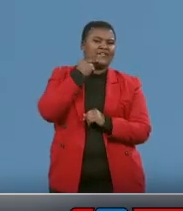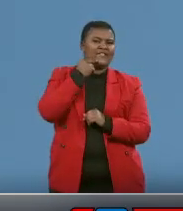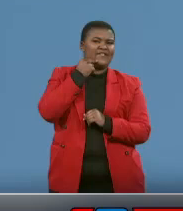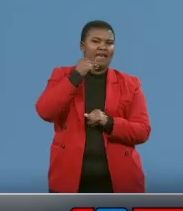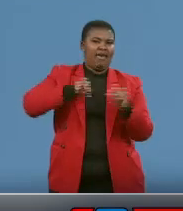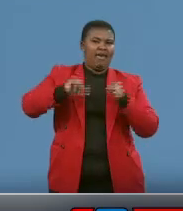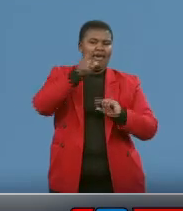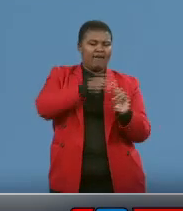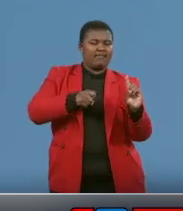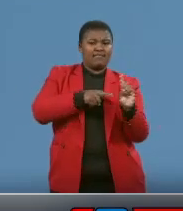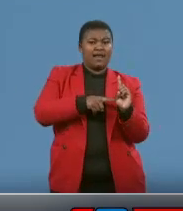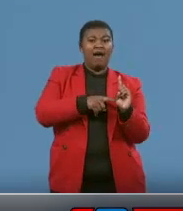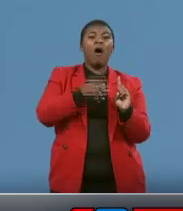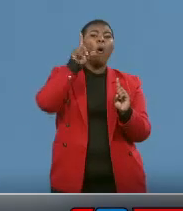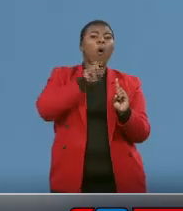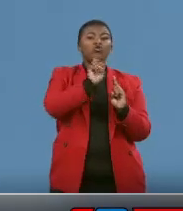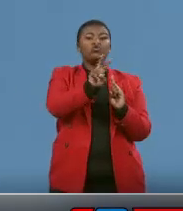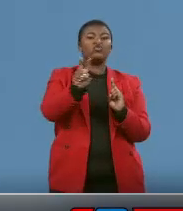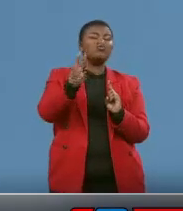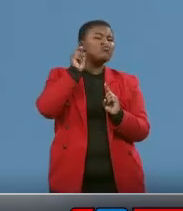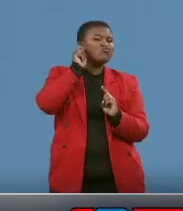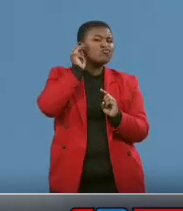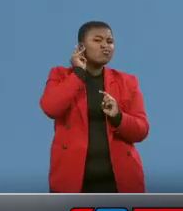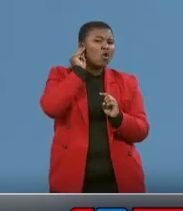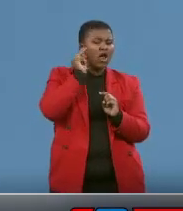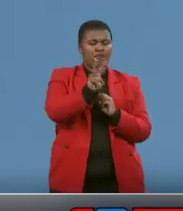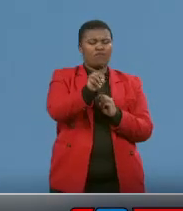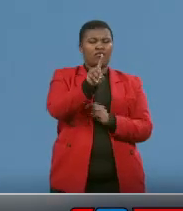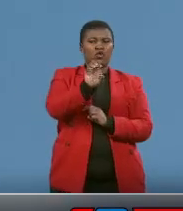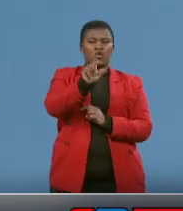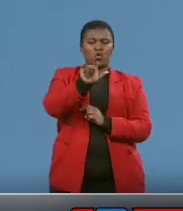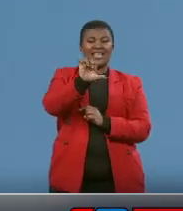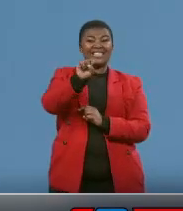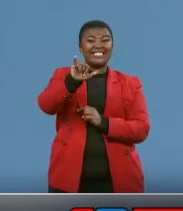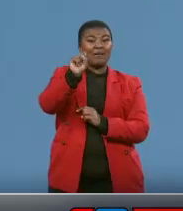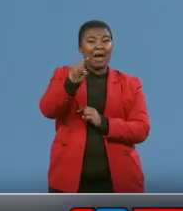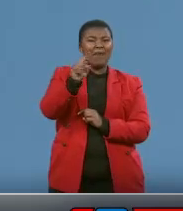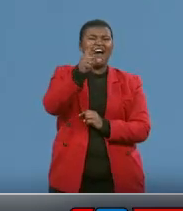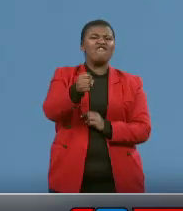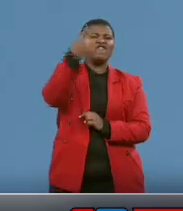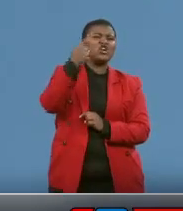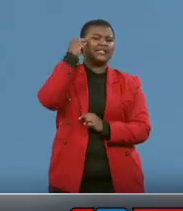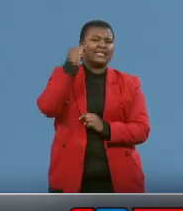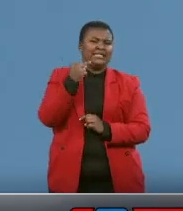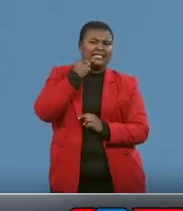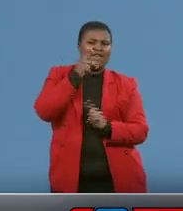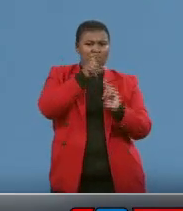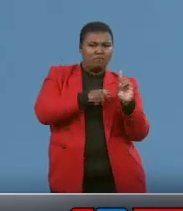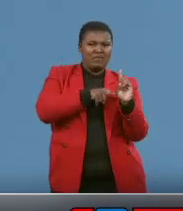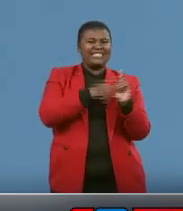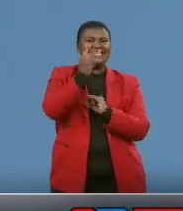continent, and he is only 22, Mxolisi Nodom from South Africa, and he's the first deaf guy to be on an